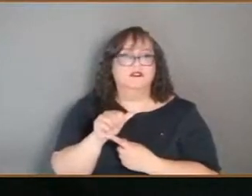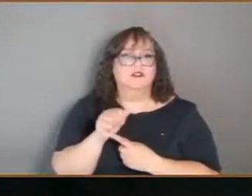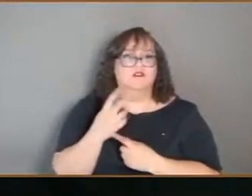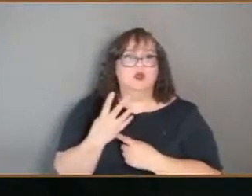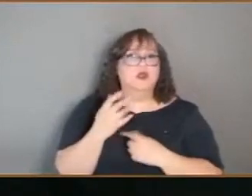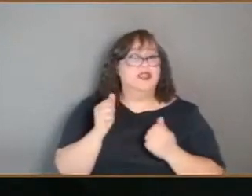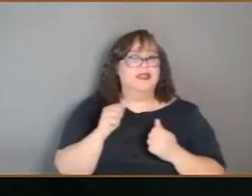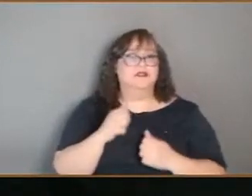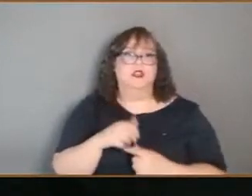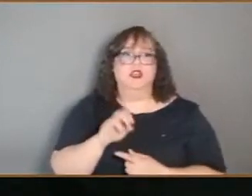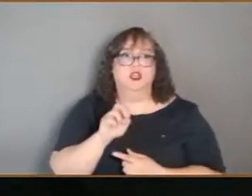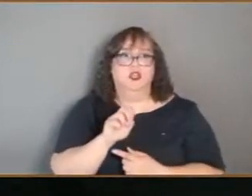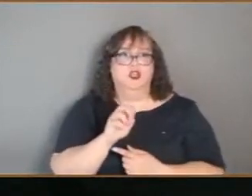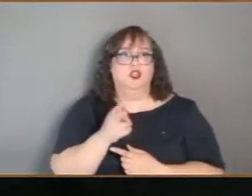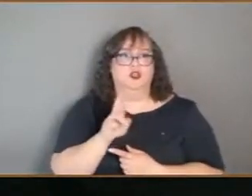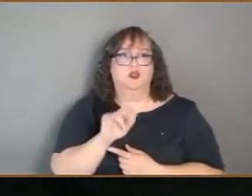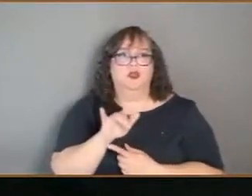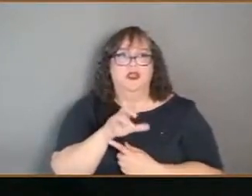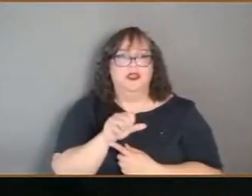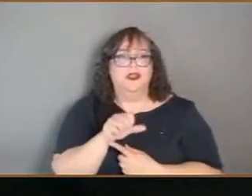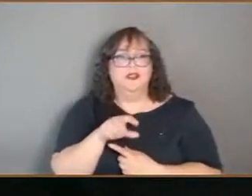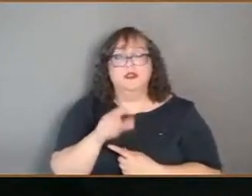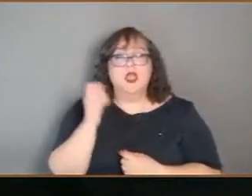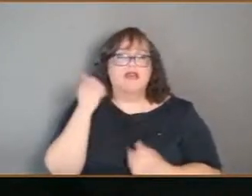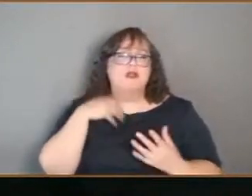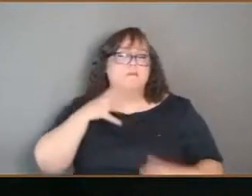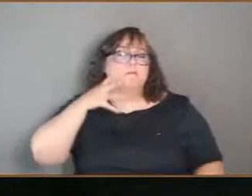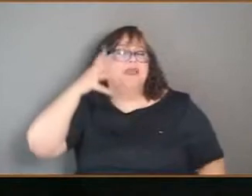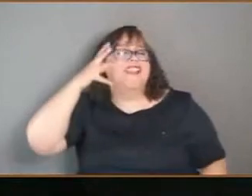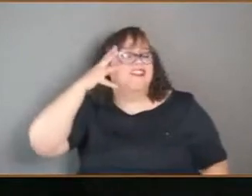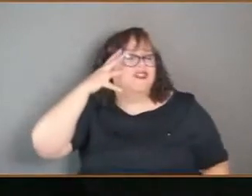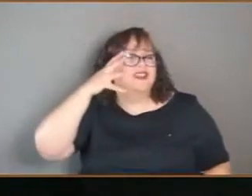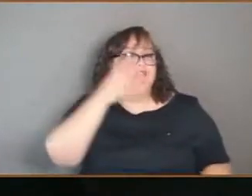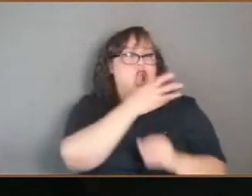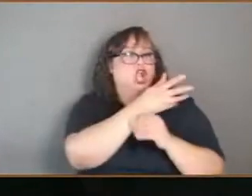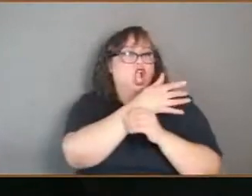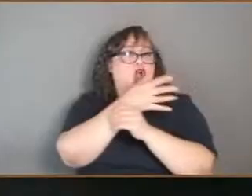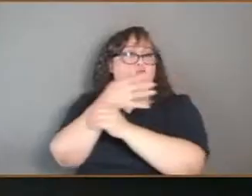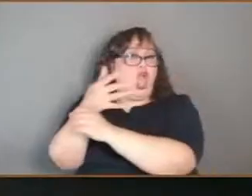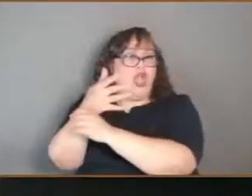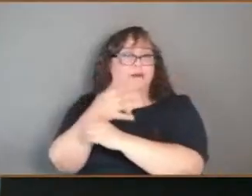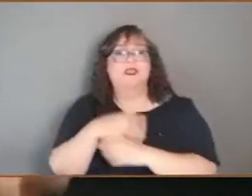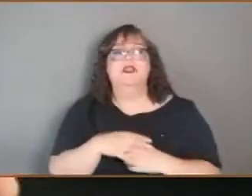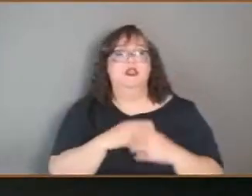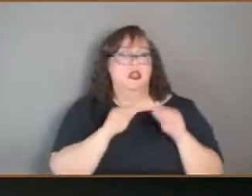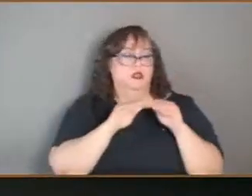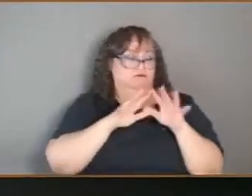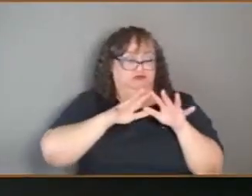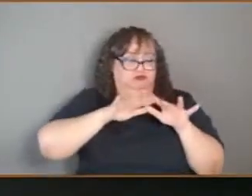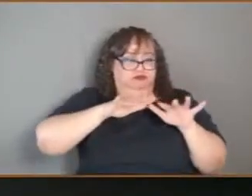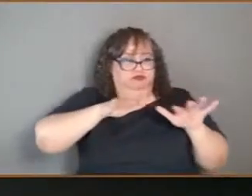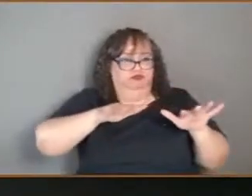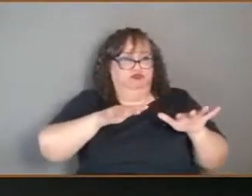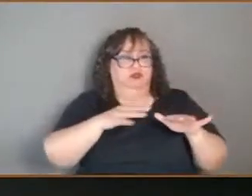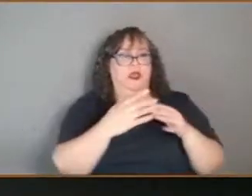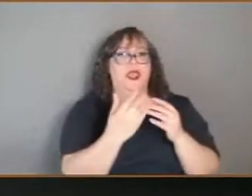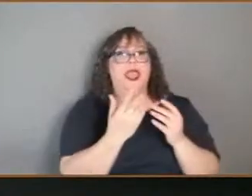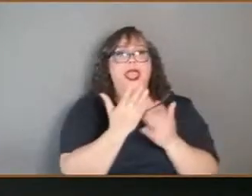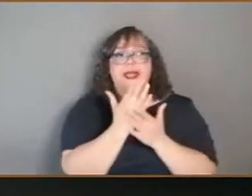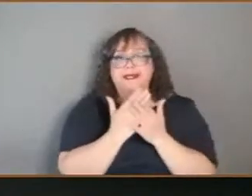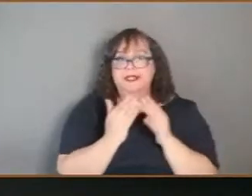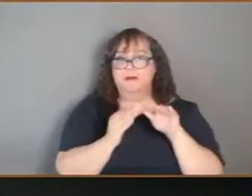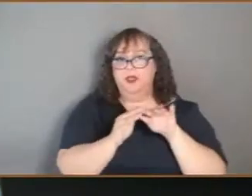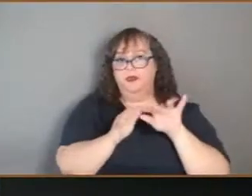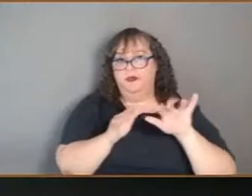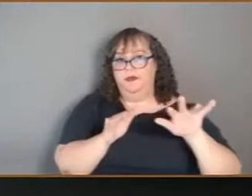think, is there was a parent comet that got disrupted, and it formed smaller fragments. And those can definitely come out and hit the